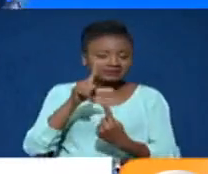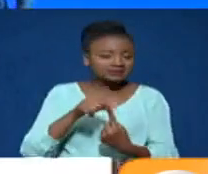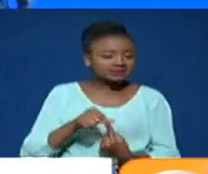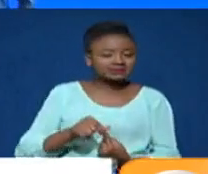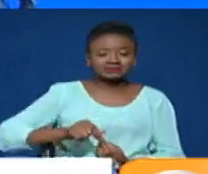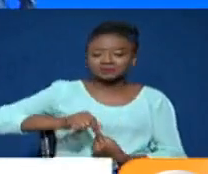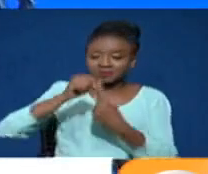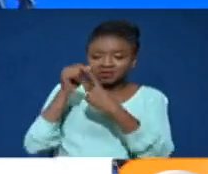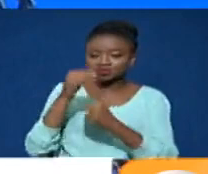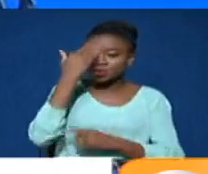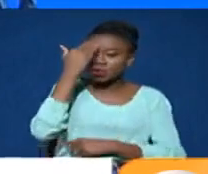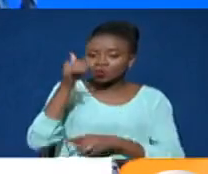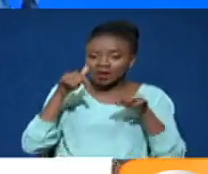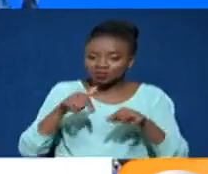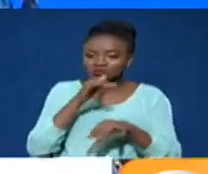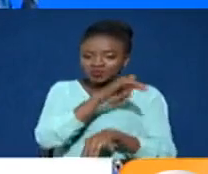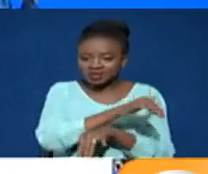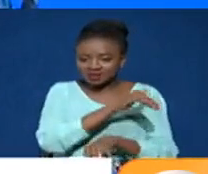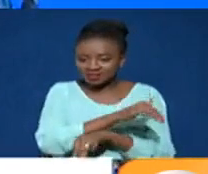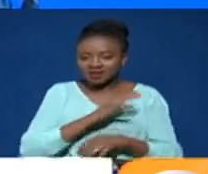Because today, this evening,